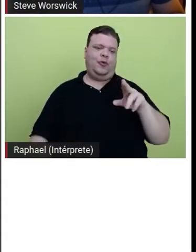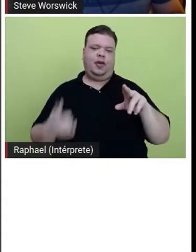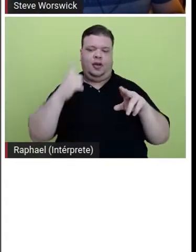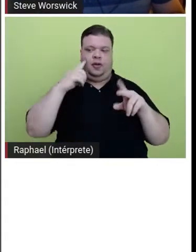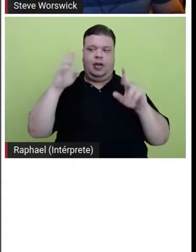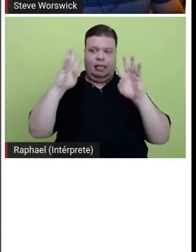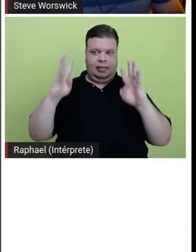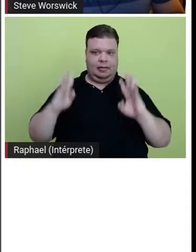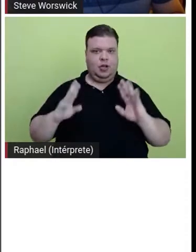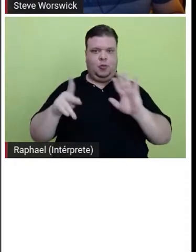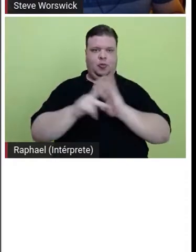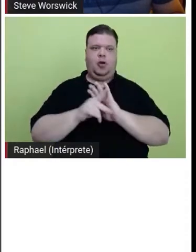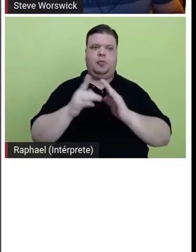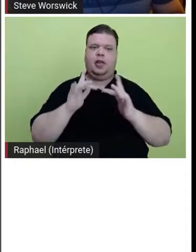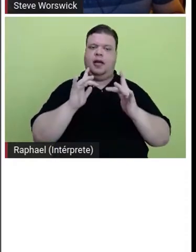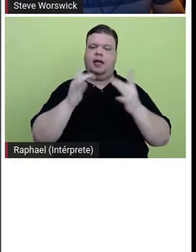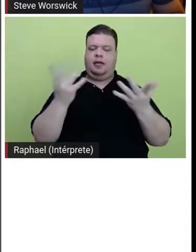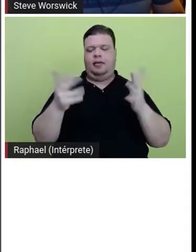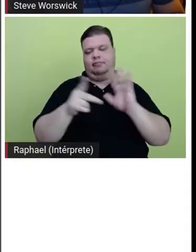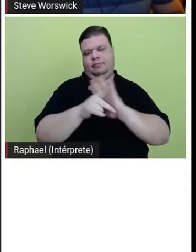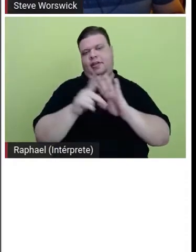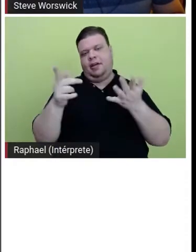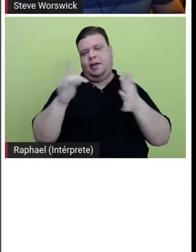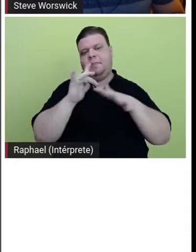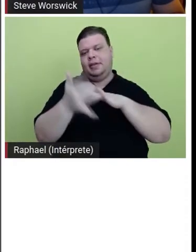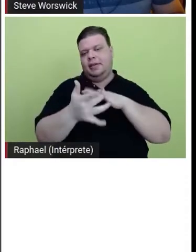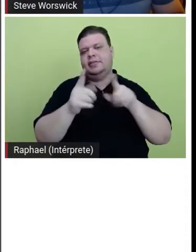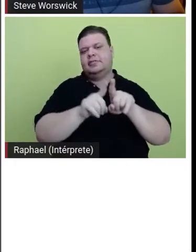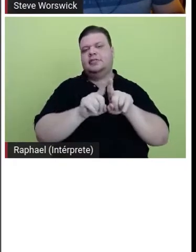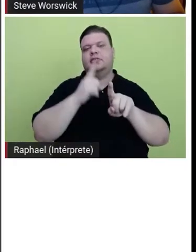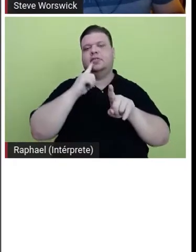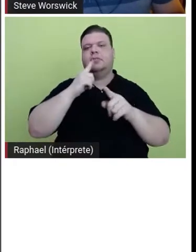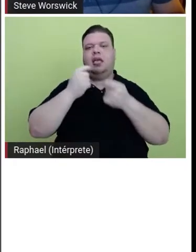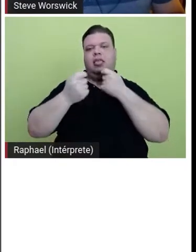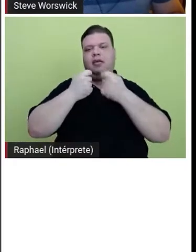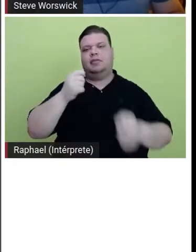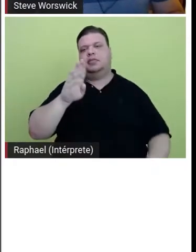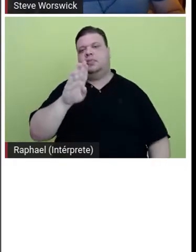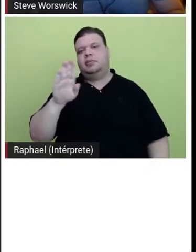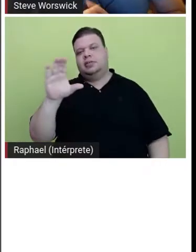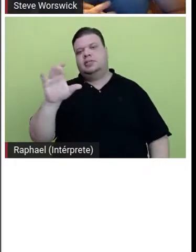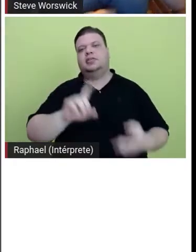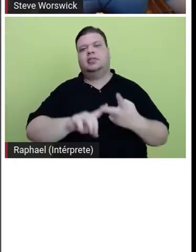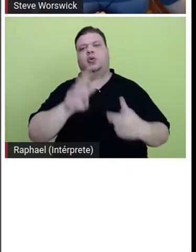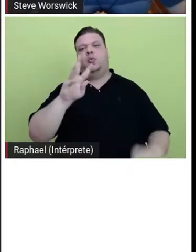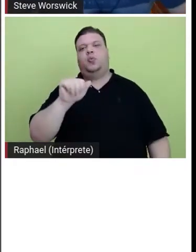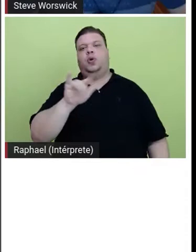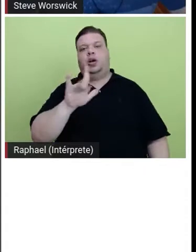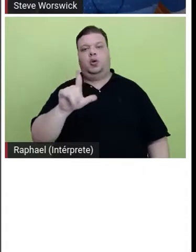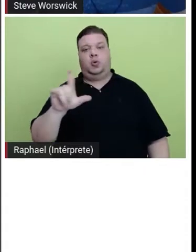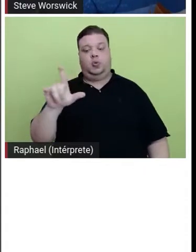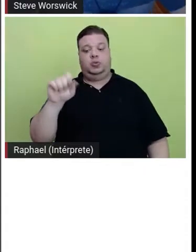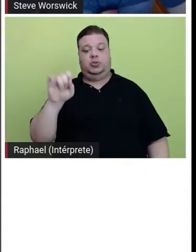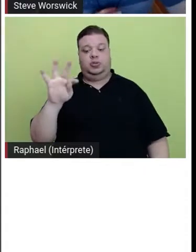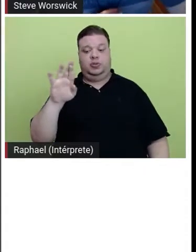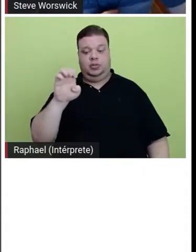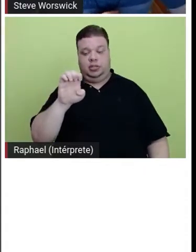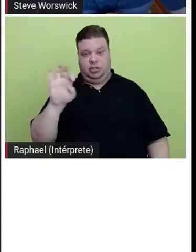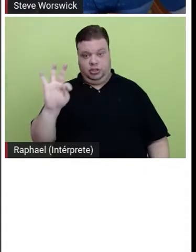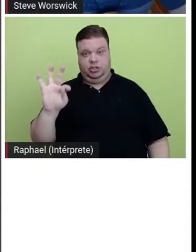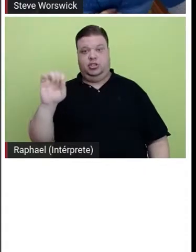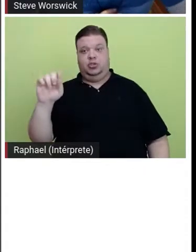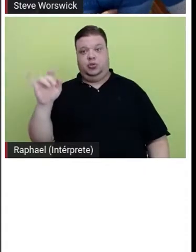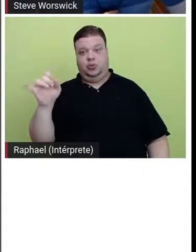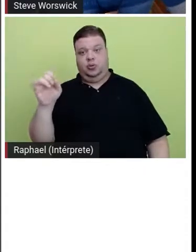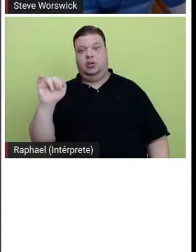it's quite fun being a bit of a rock star in the chatbot world. There's been 4 different versions of her before the